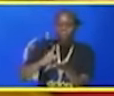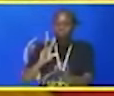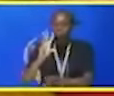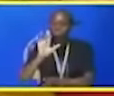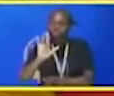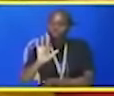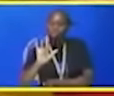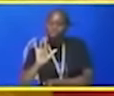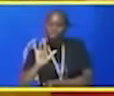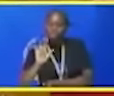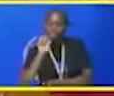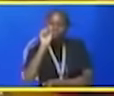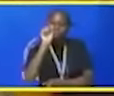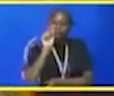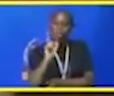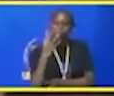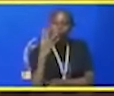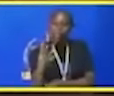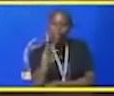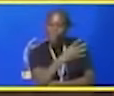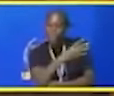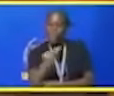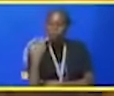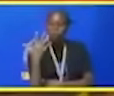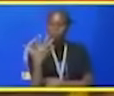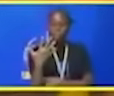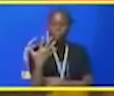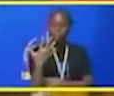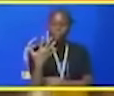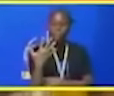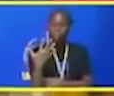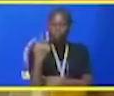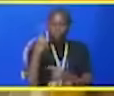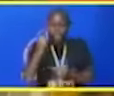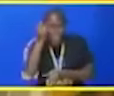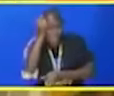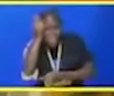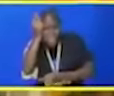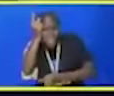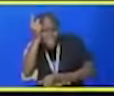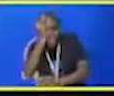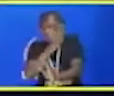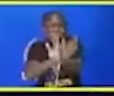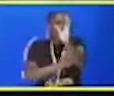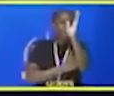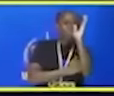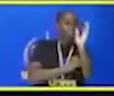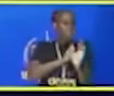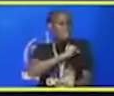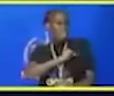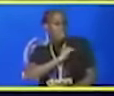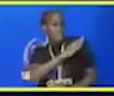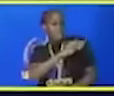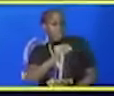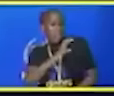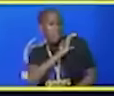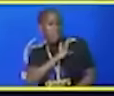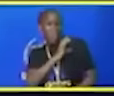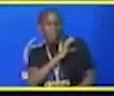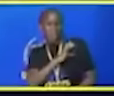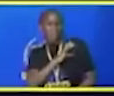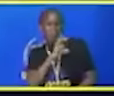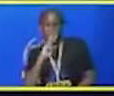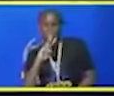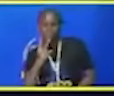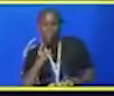25, 4 and 5. When you understand his nature and his character, the second dimension